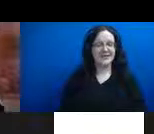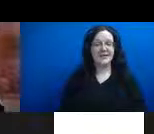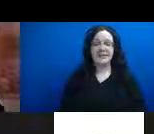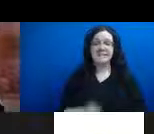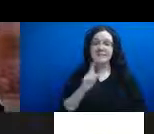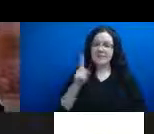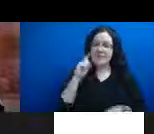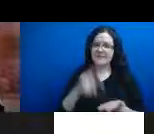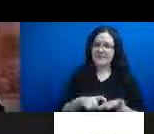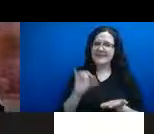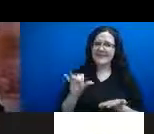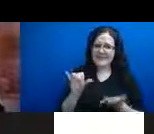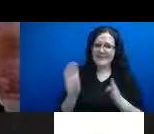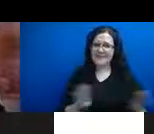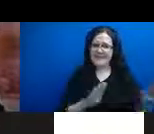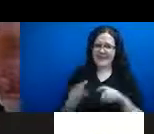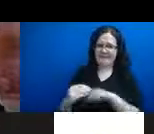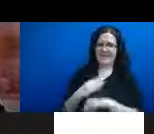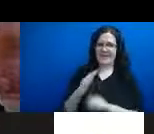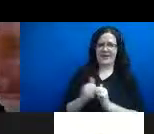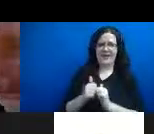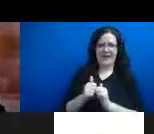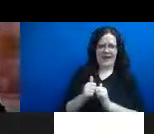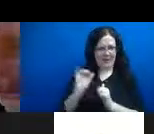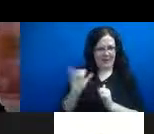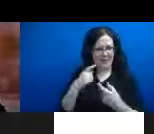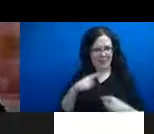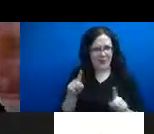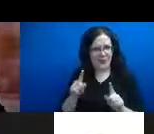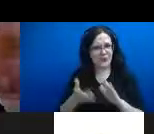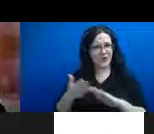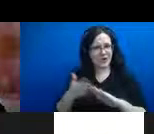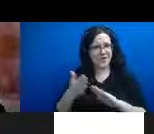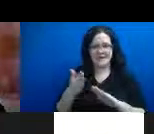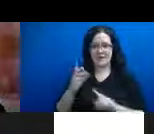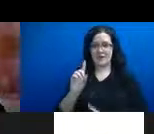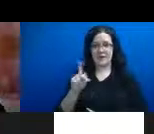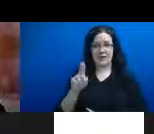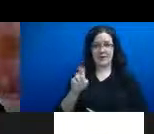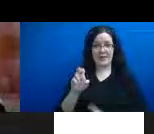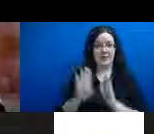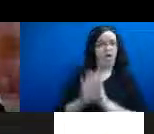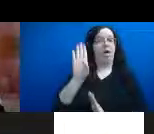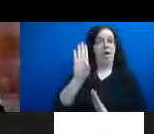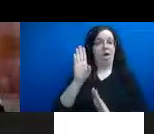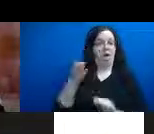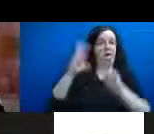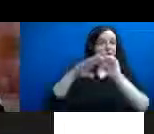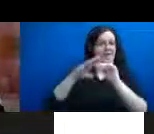this behavior works and what this dopamine spike and then deficit does to